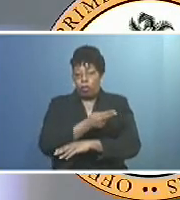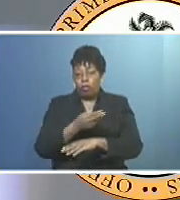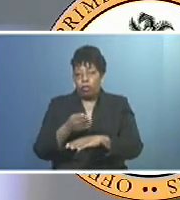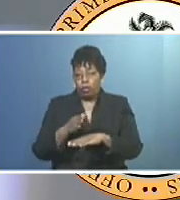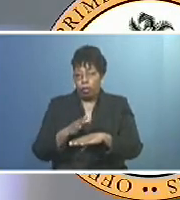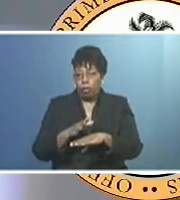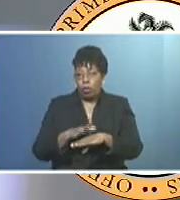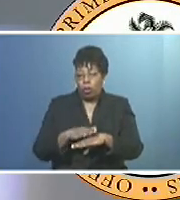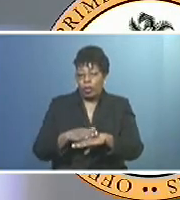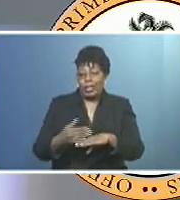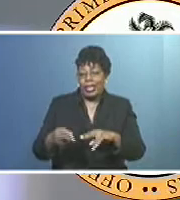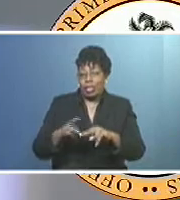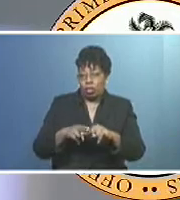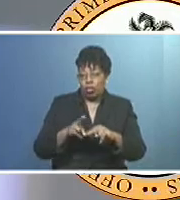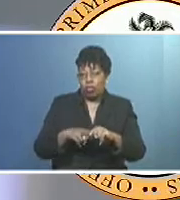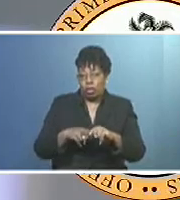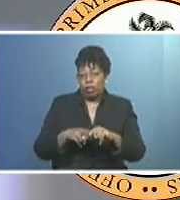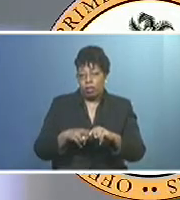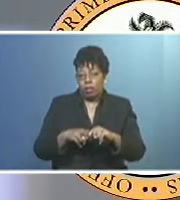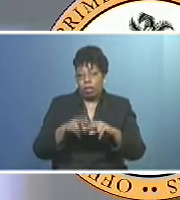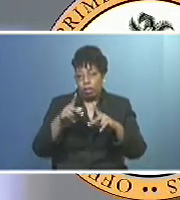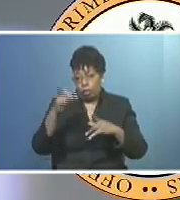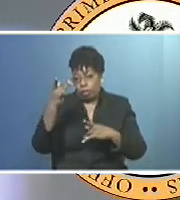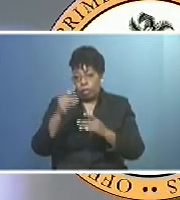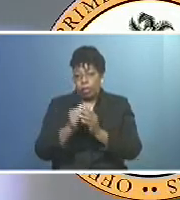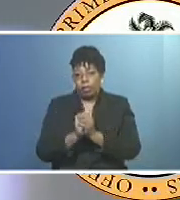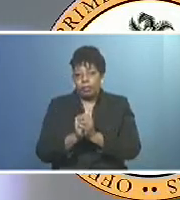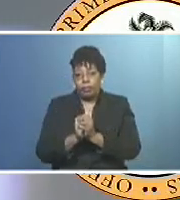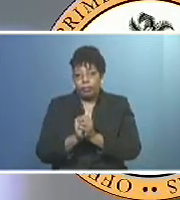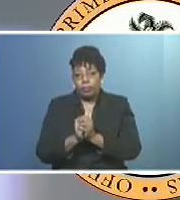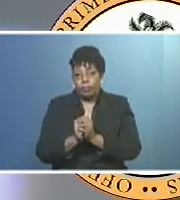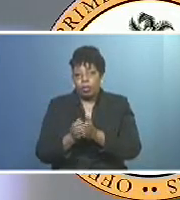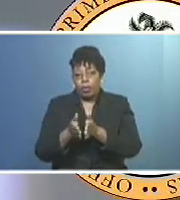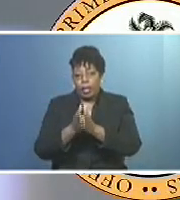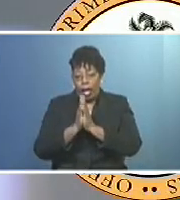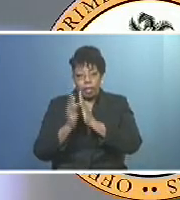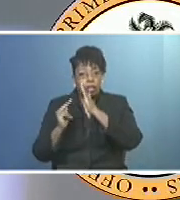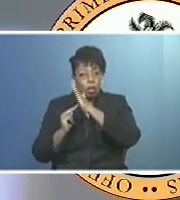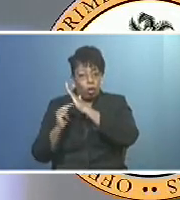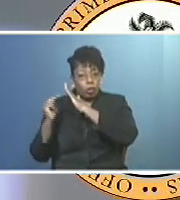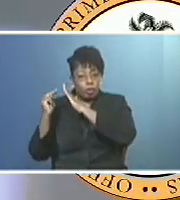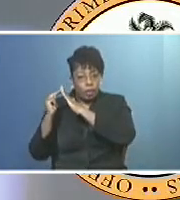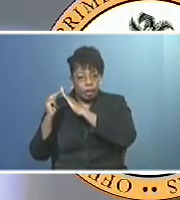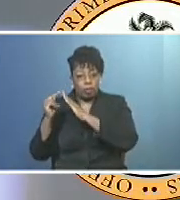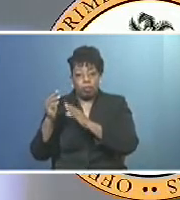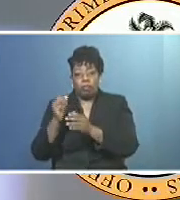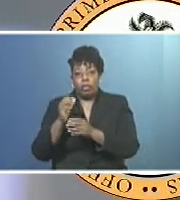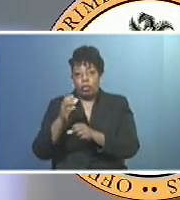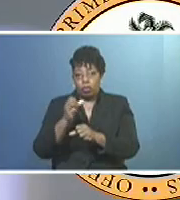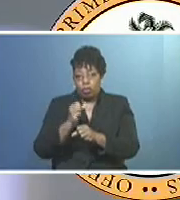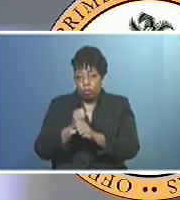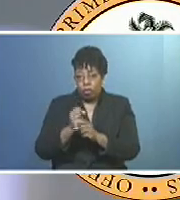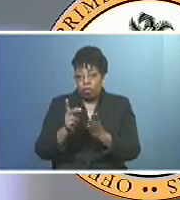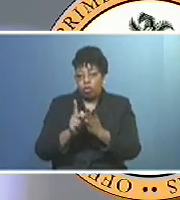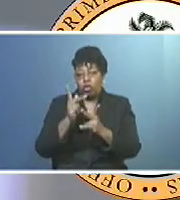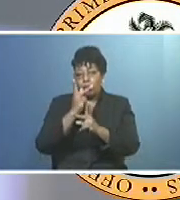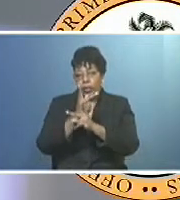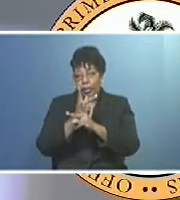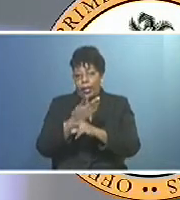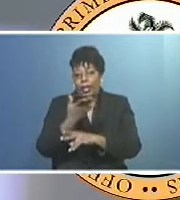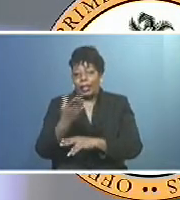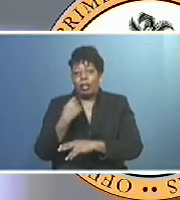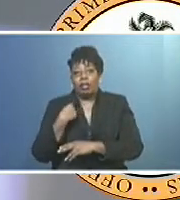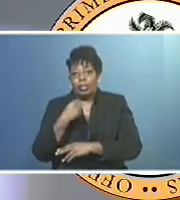of cases. With that in mind, we are asking the hotels to take steps to protect Bahamian